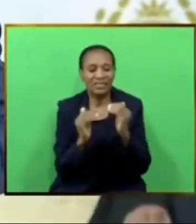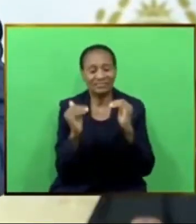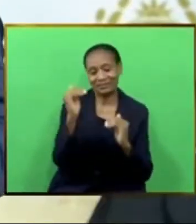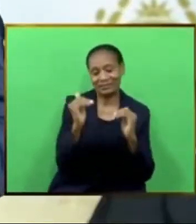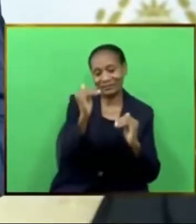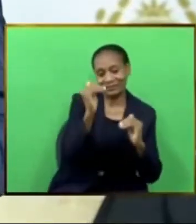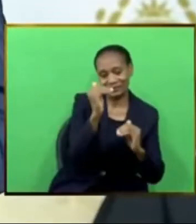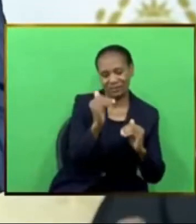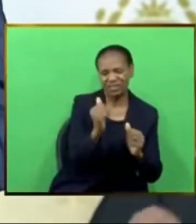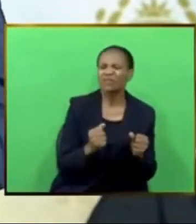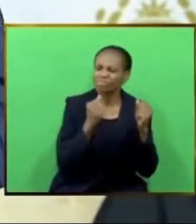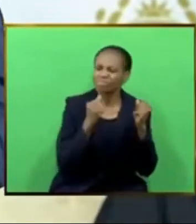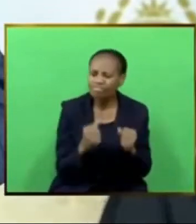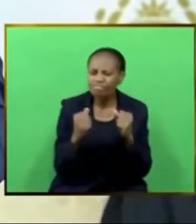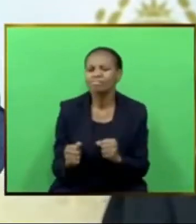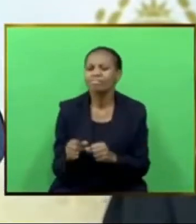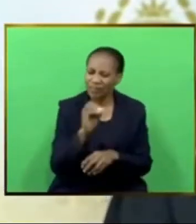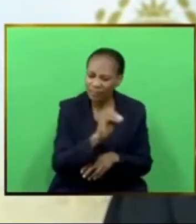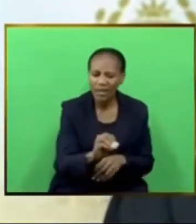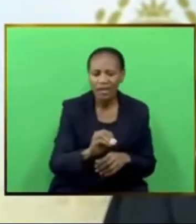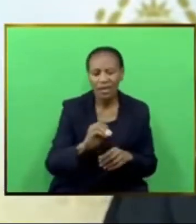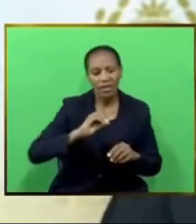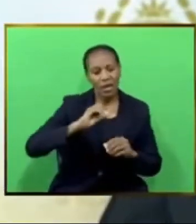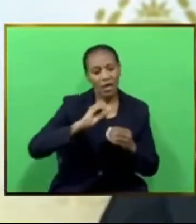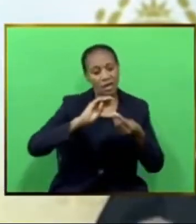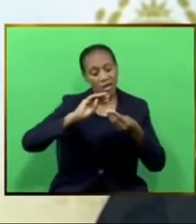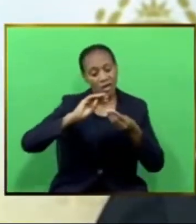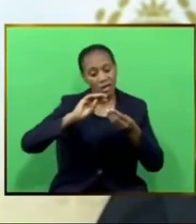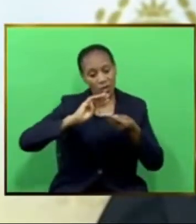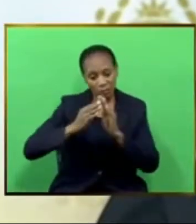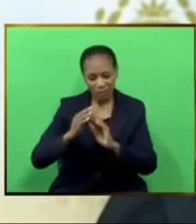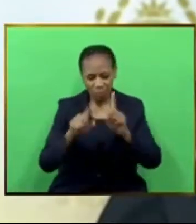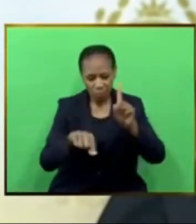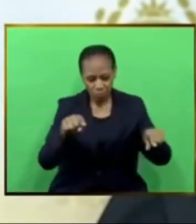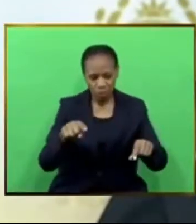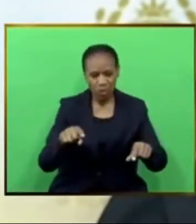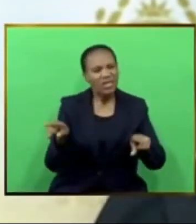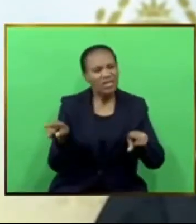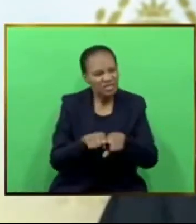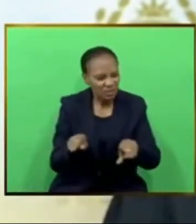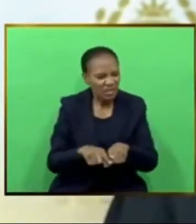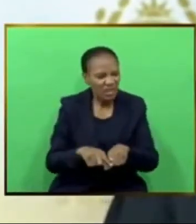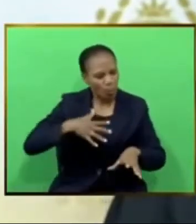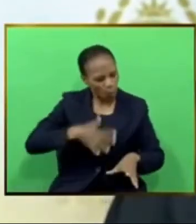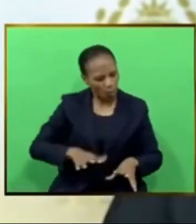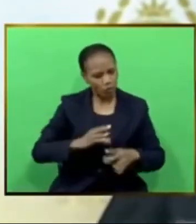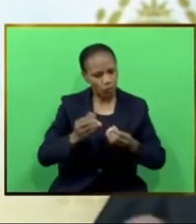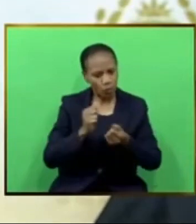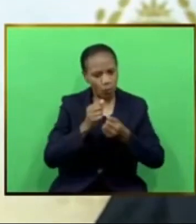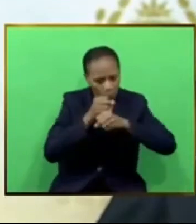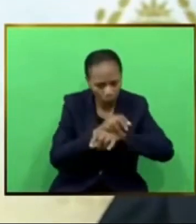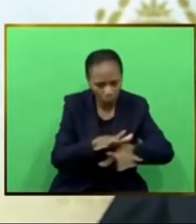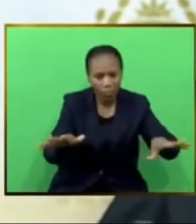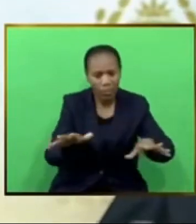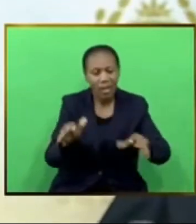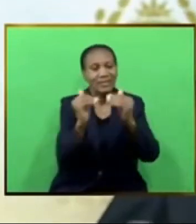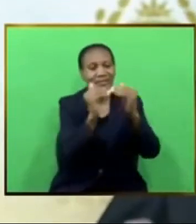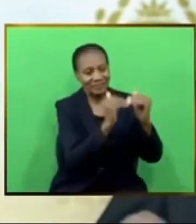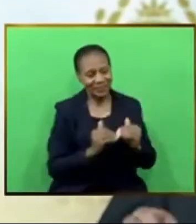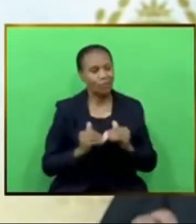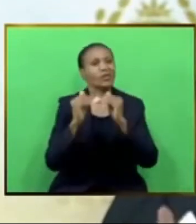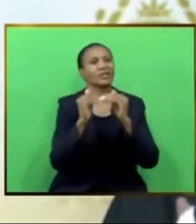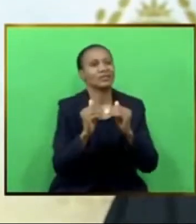that still scar our society and undermine the promise of democracy. So it